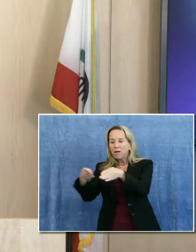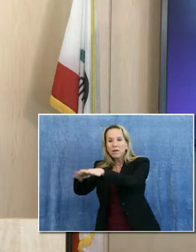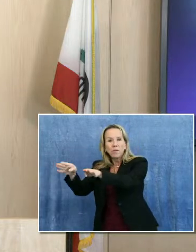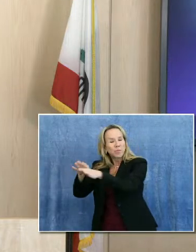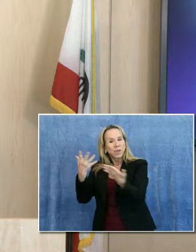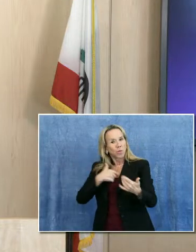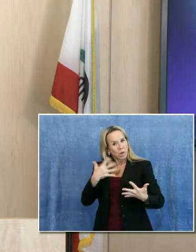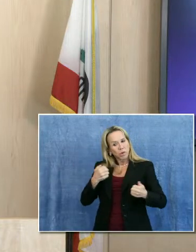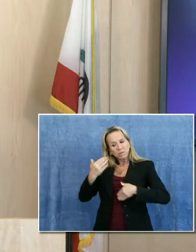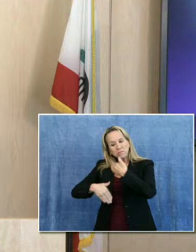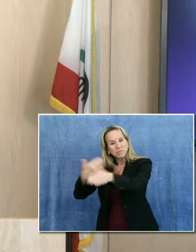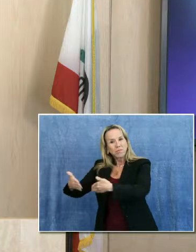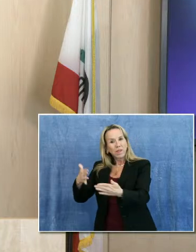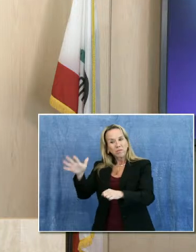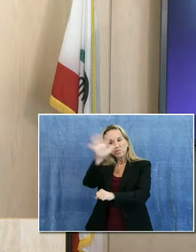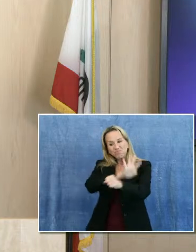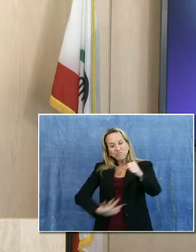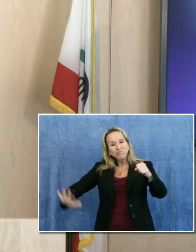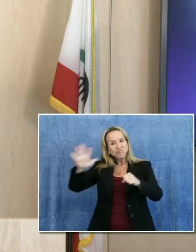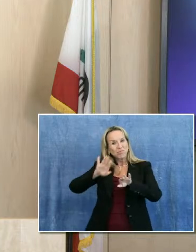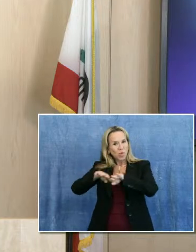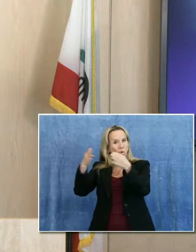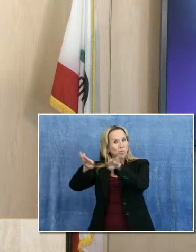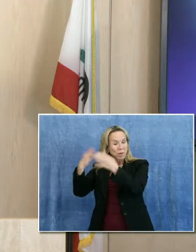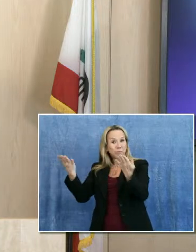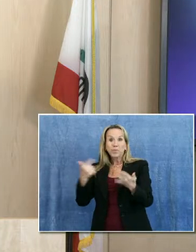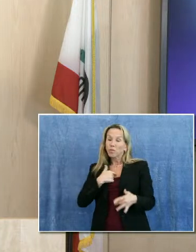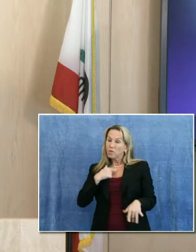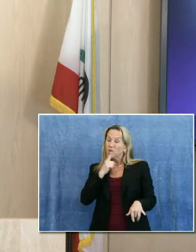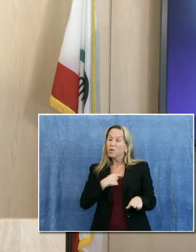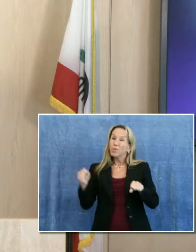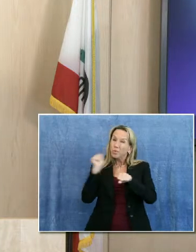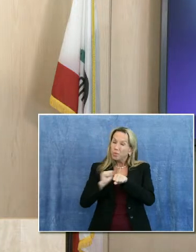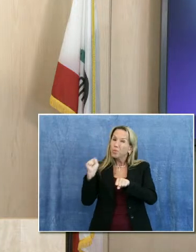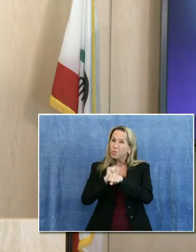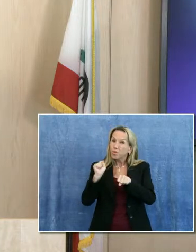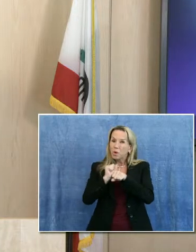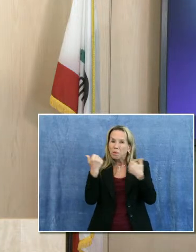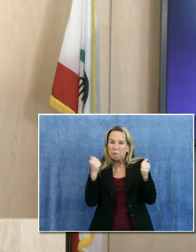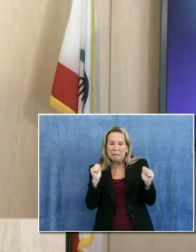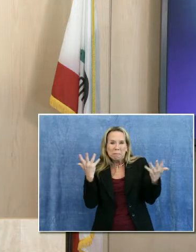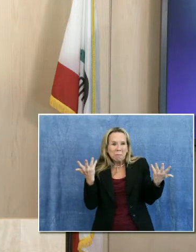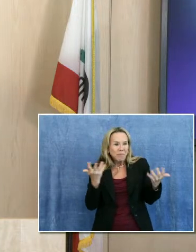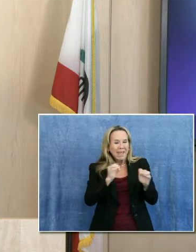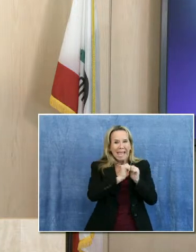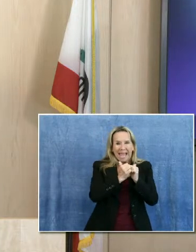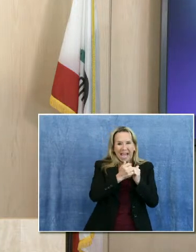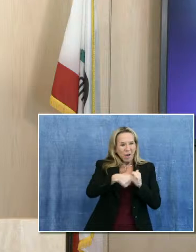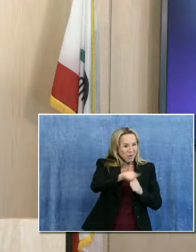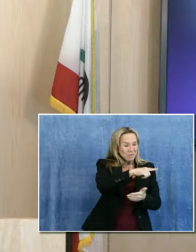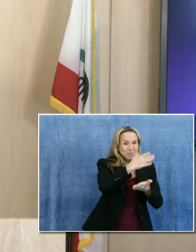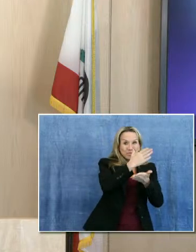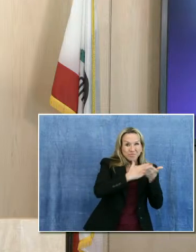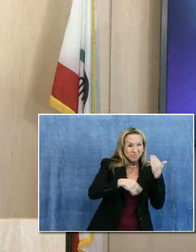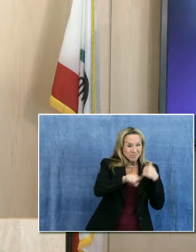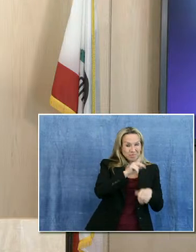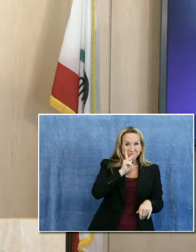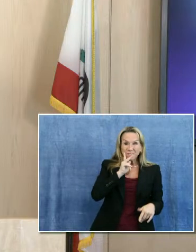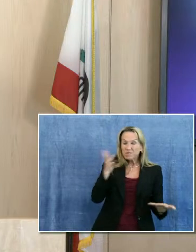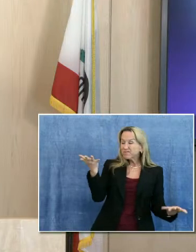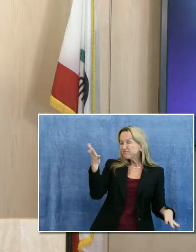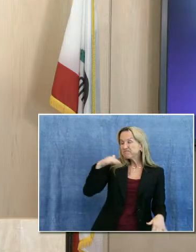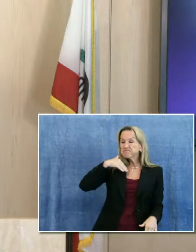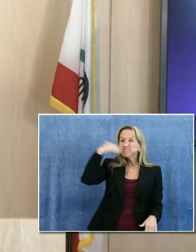and to move forward as a region. And so we've been working hard to try and increase our ability to respond to these egregious, willful, blatant